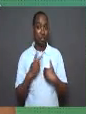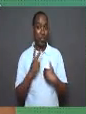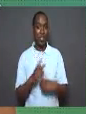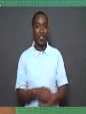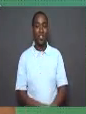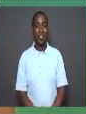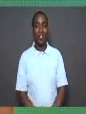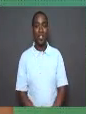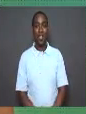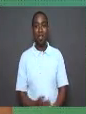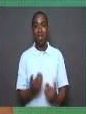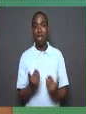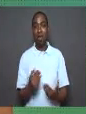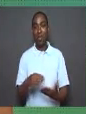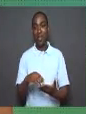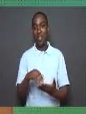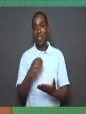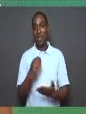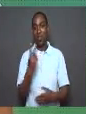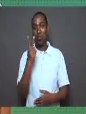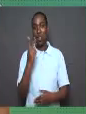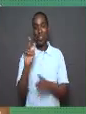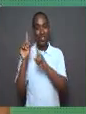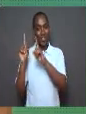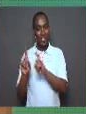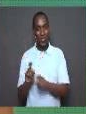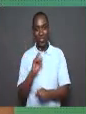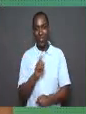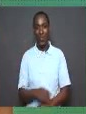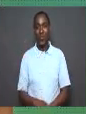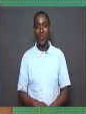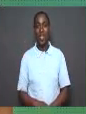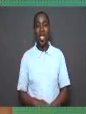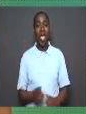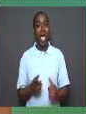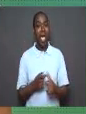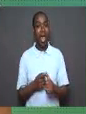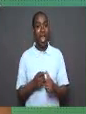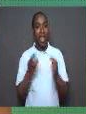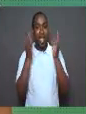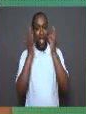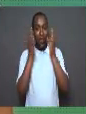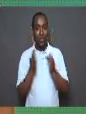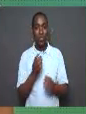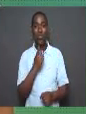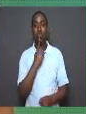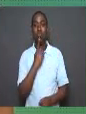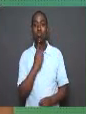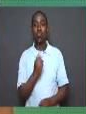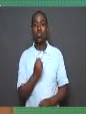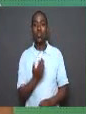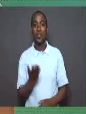will learn about two tests, one that determines if glucose is